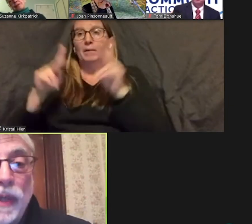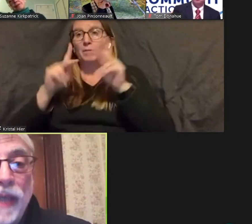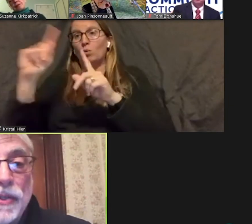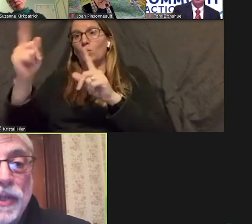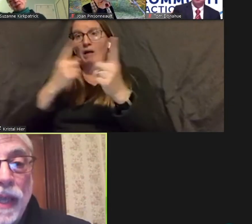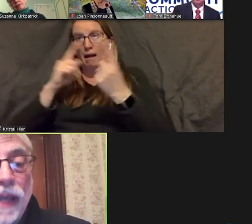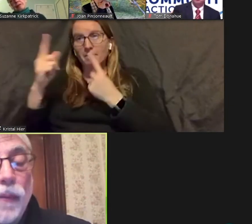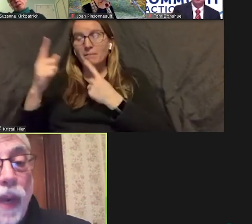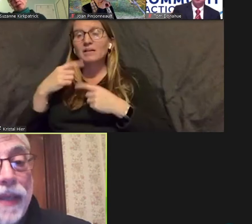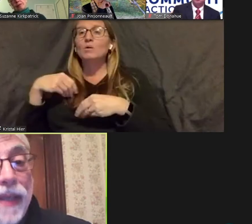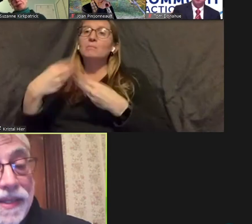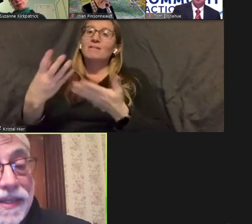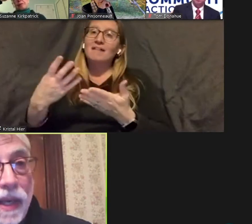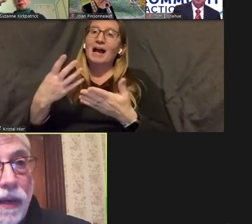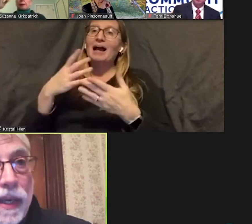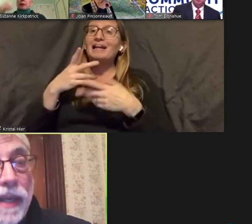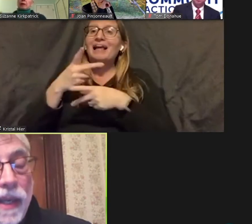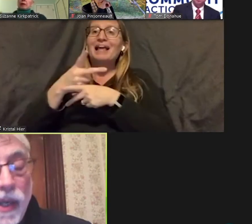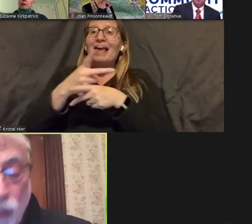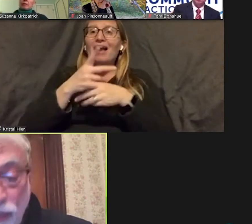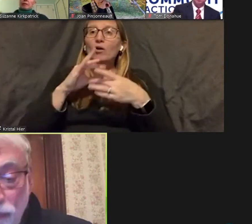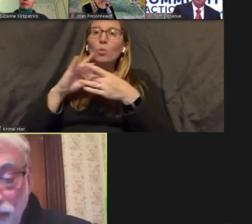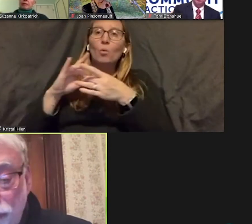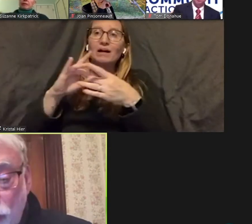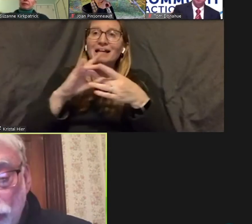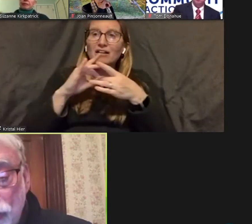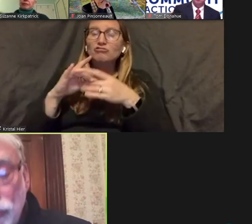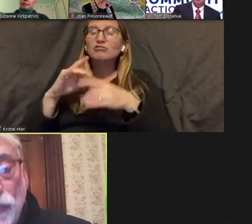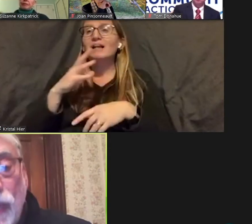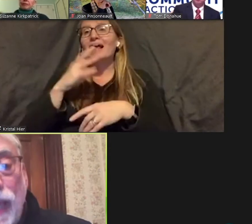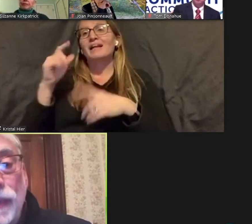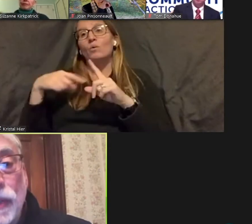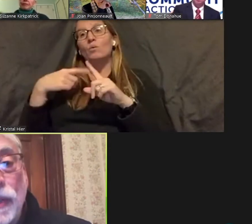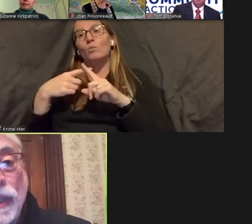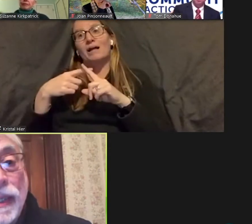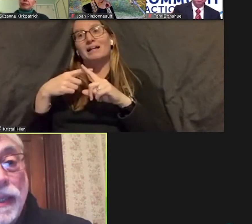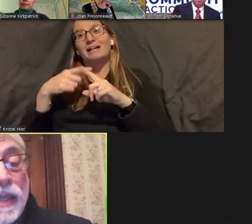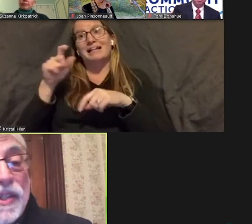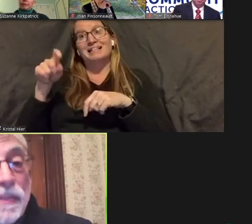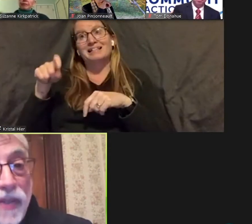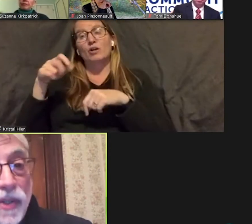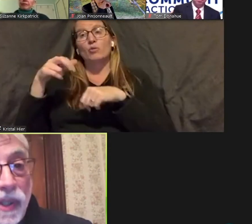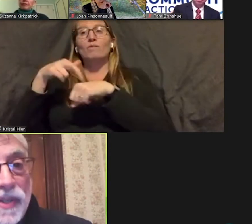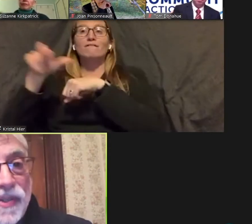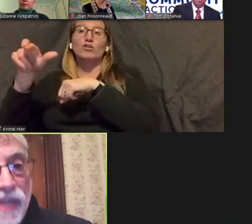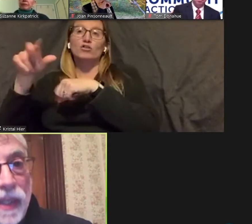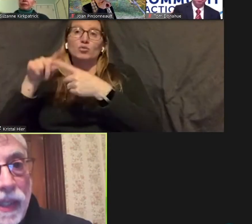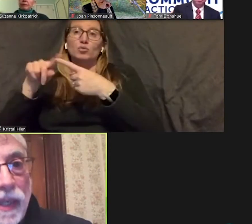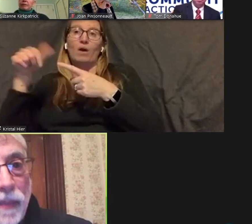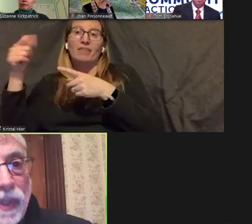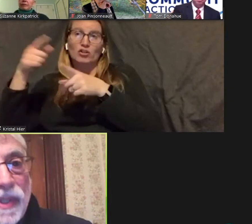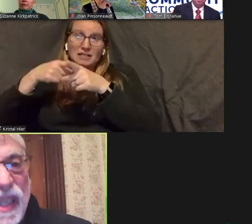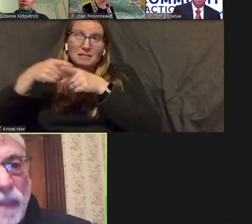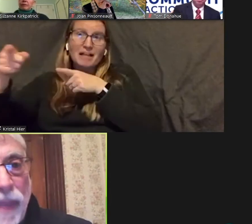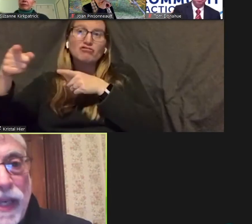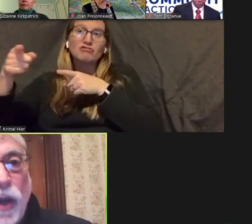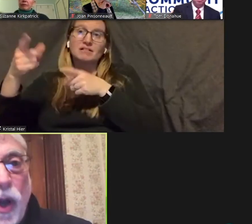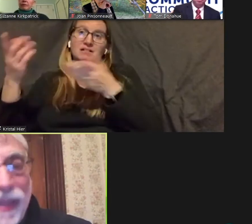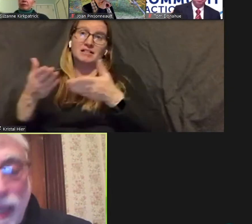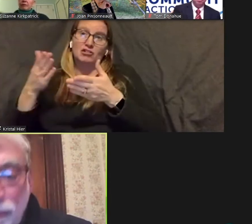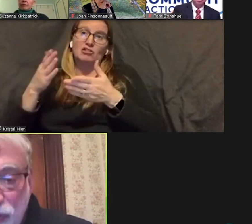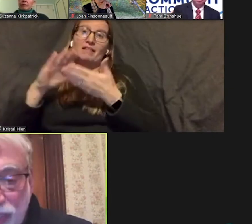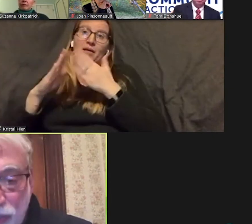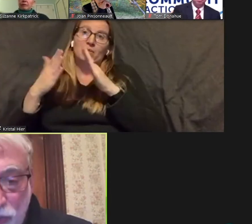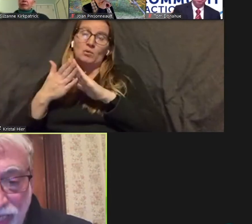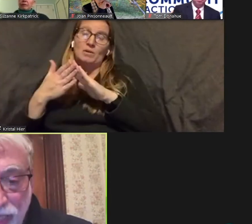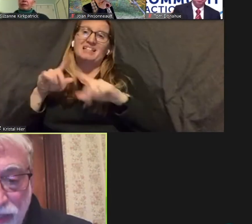care coordination, and when necessary, we refer to other specialists in the community depending